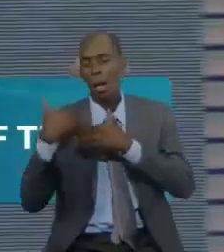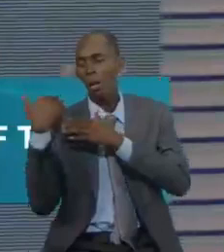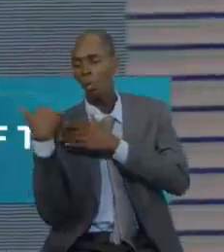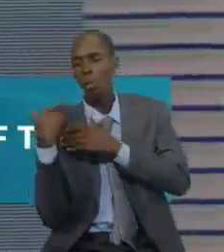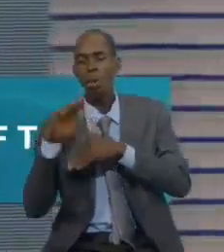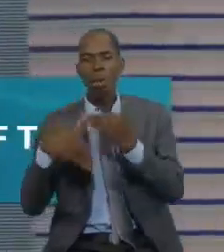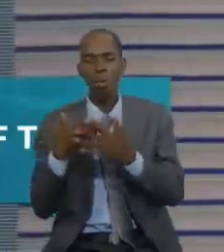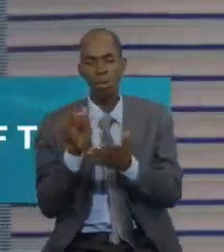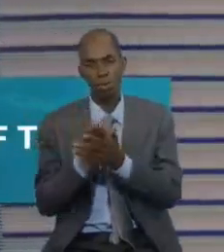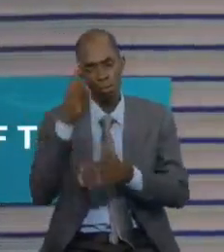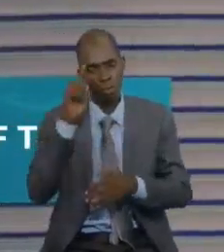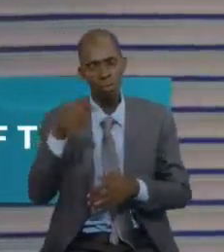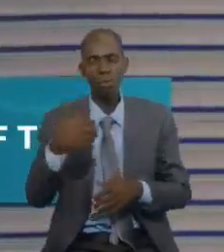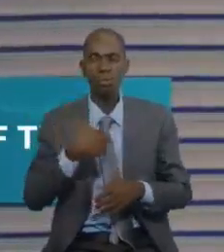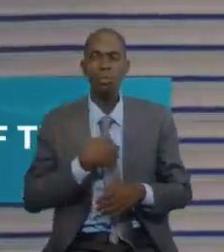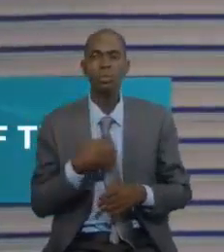me.